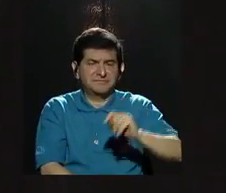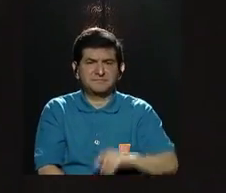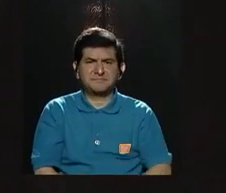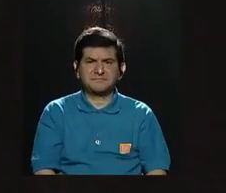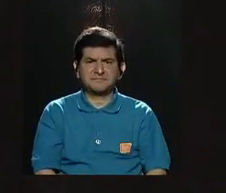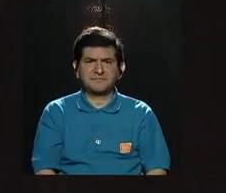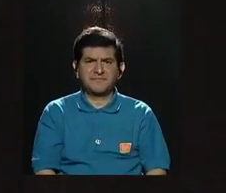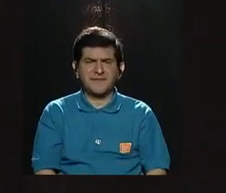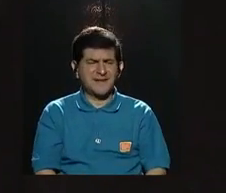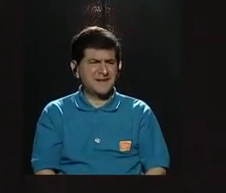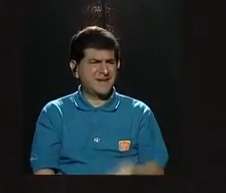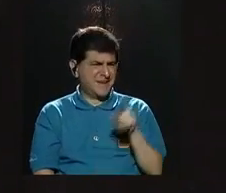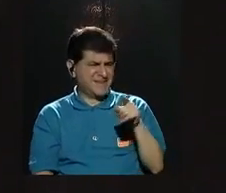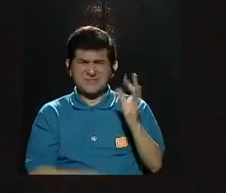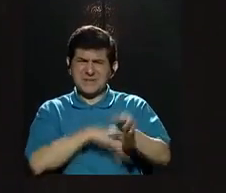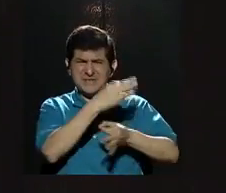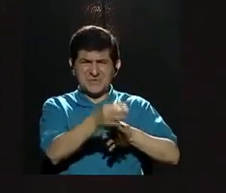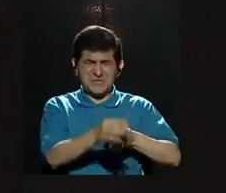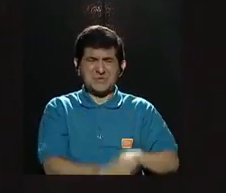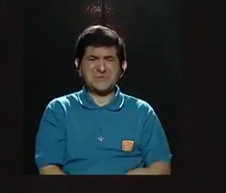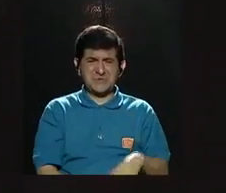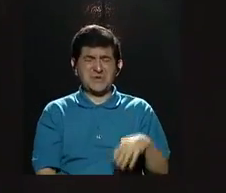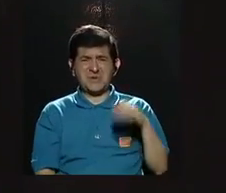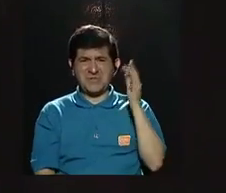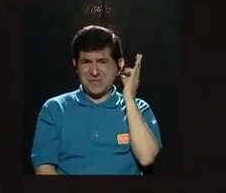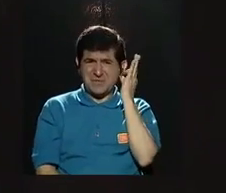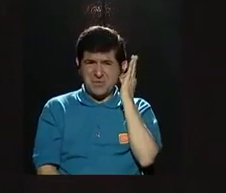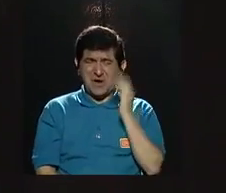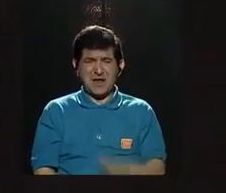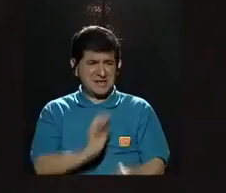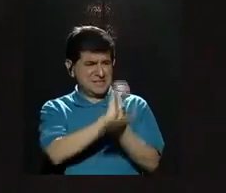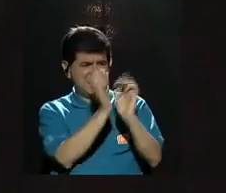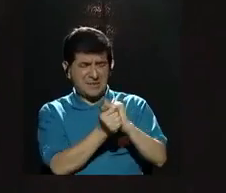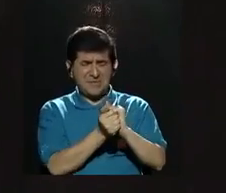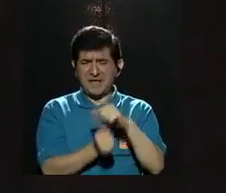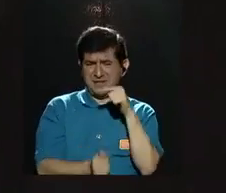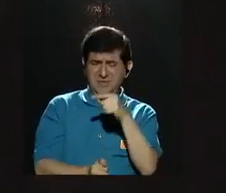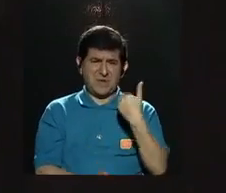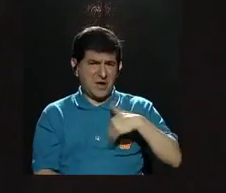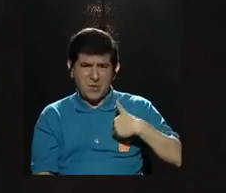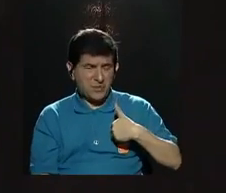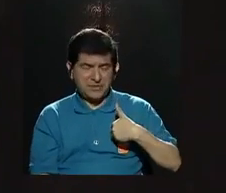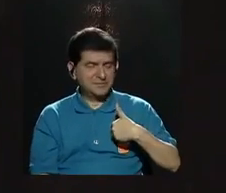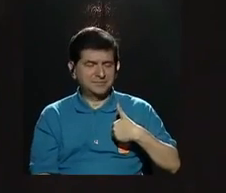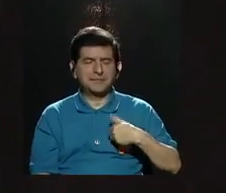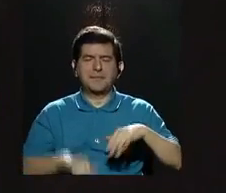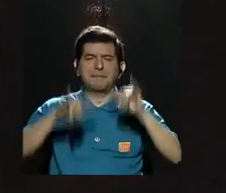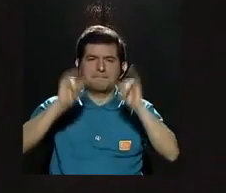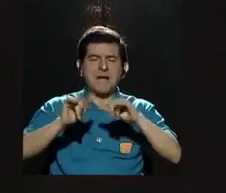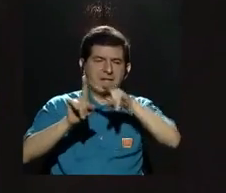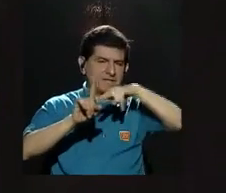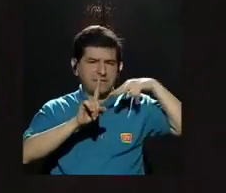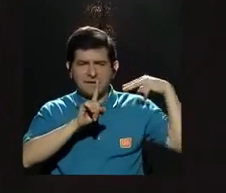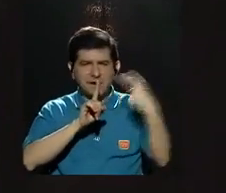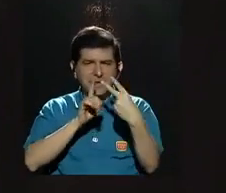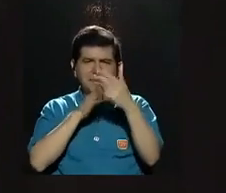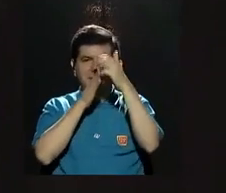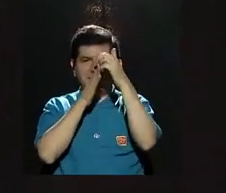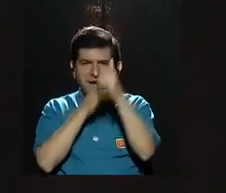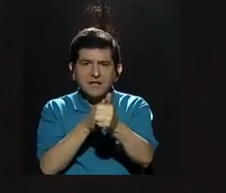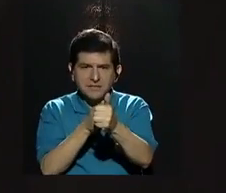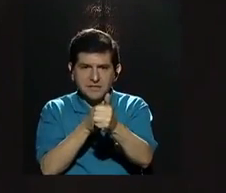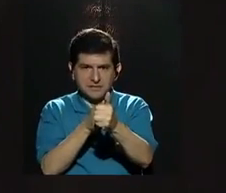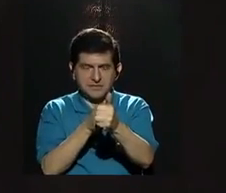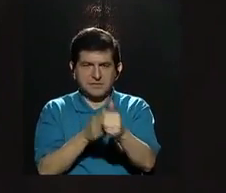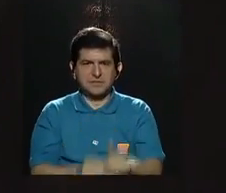women for men while retaining a leadership paradigm that is